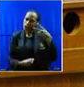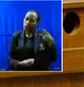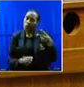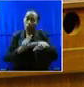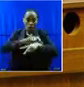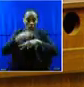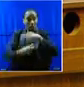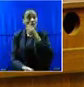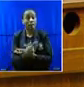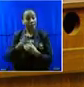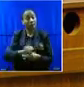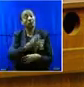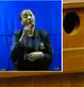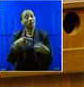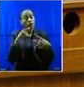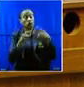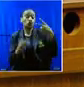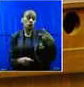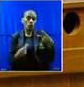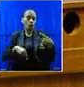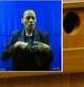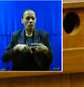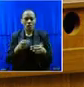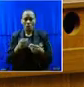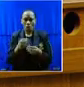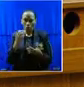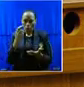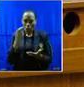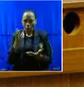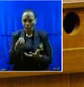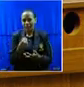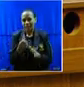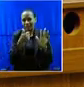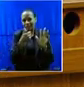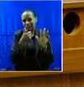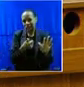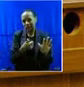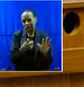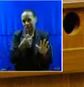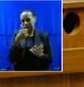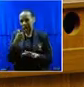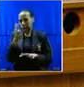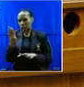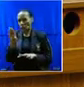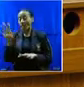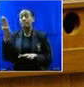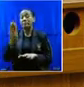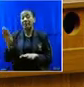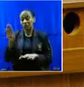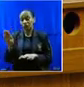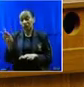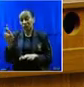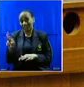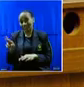conferences, we managed to secure pledges of around 664 billion rand in new